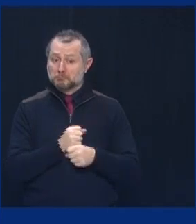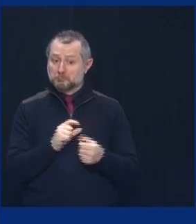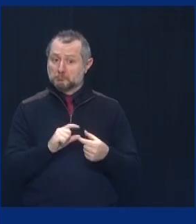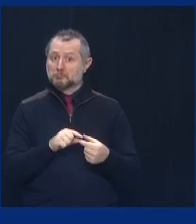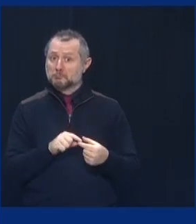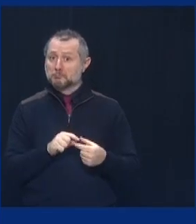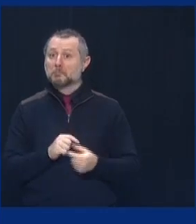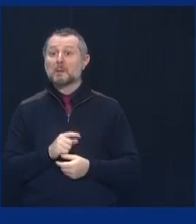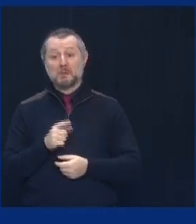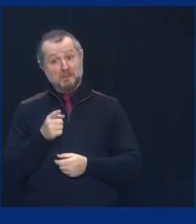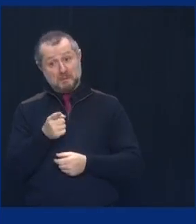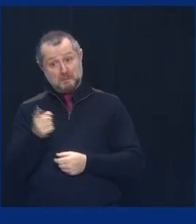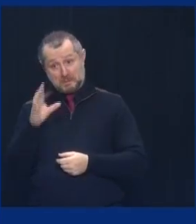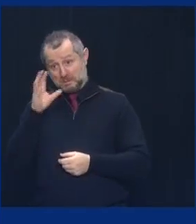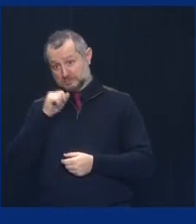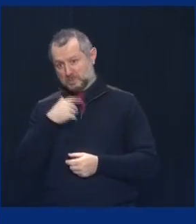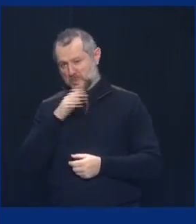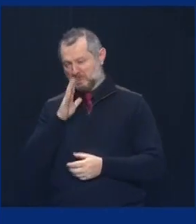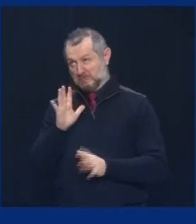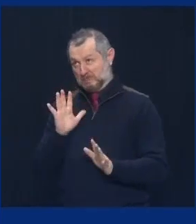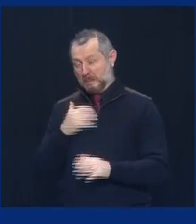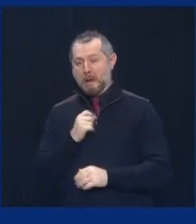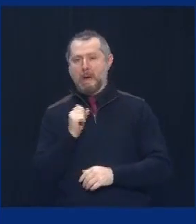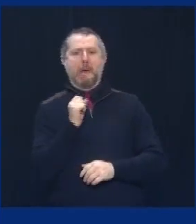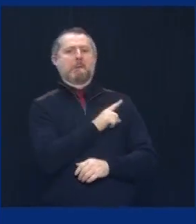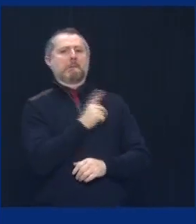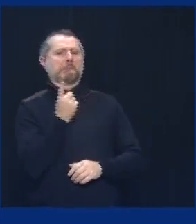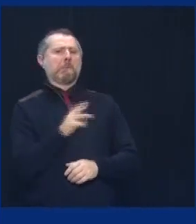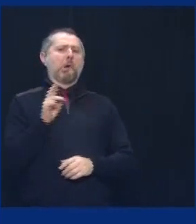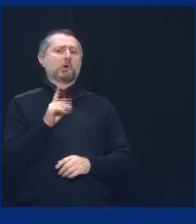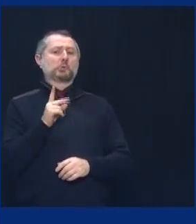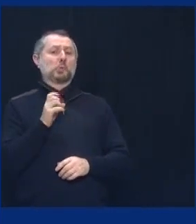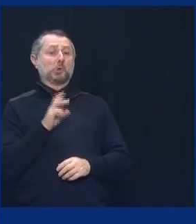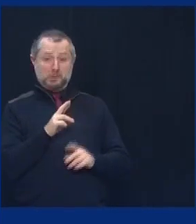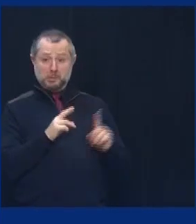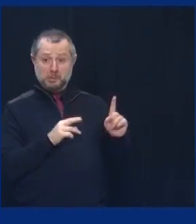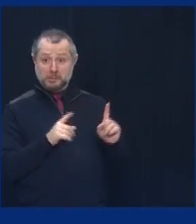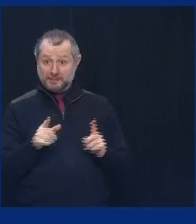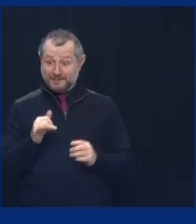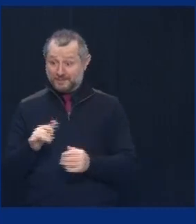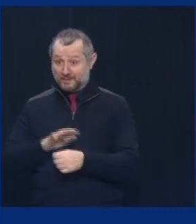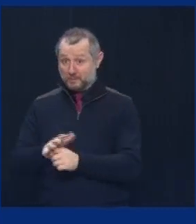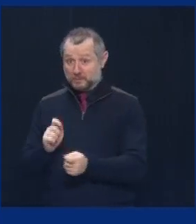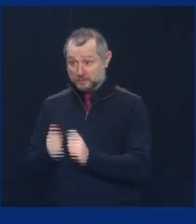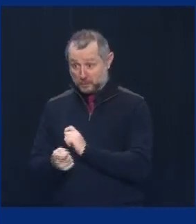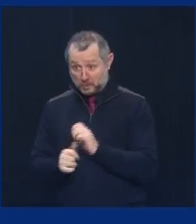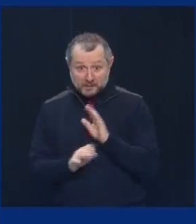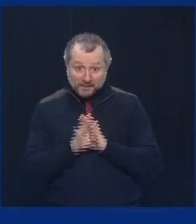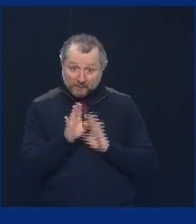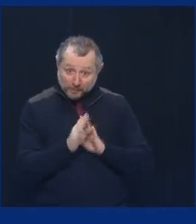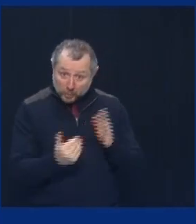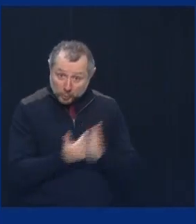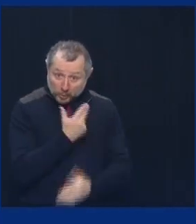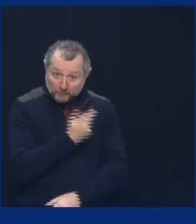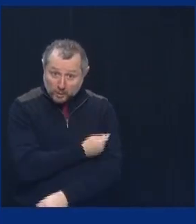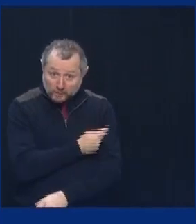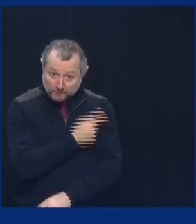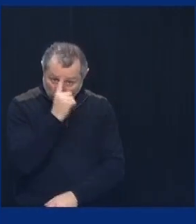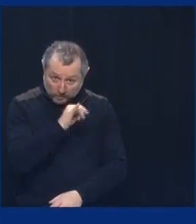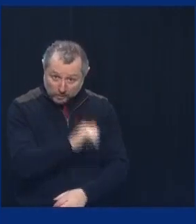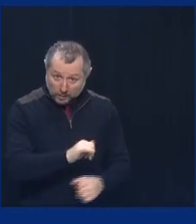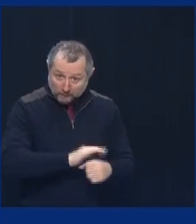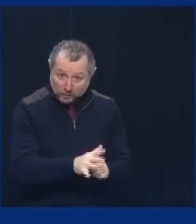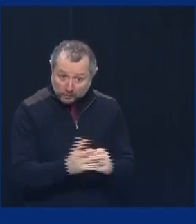My guess, and I'll ask Dr. Zucker, if the virus changed, they would develop a new vaccine for the mutation in the